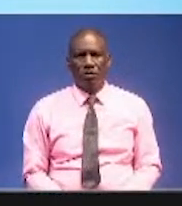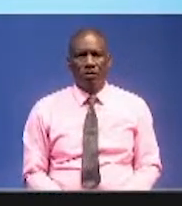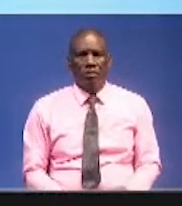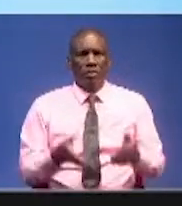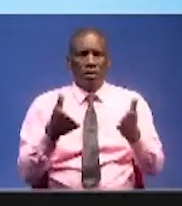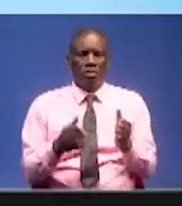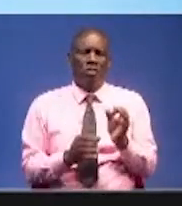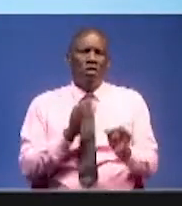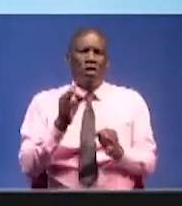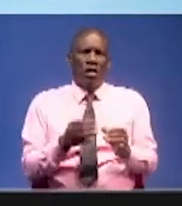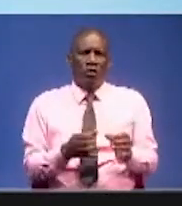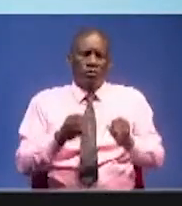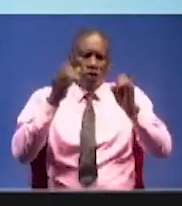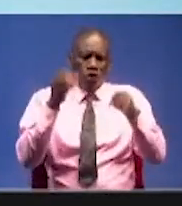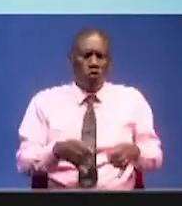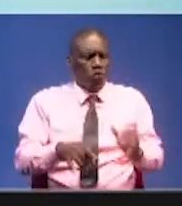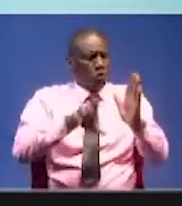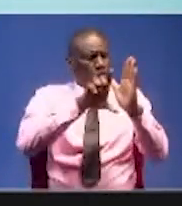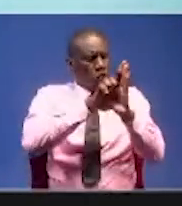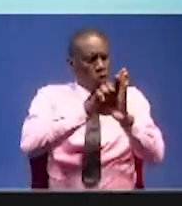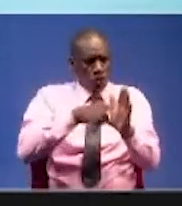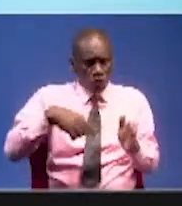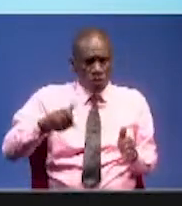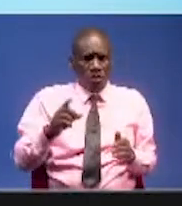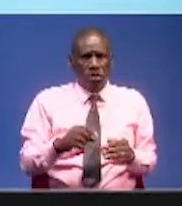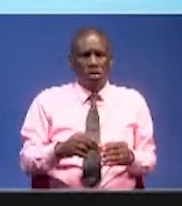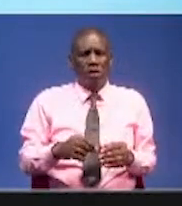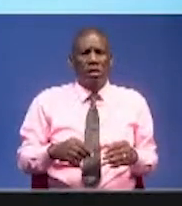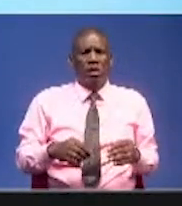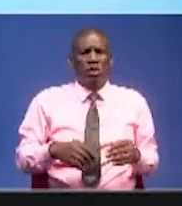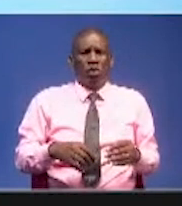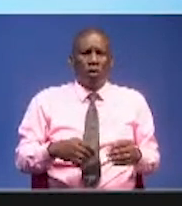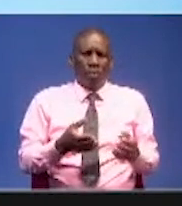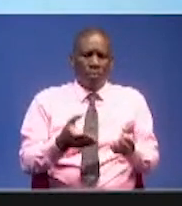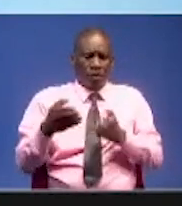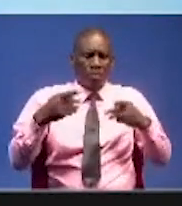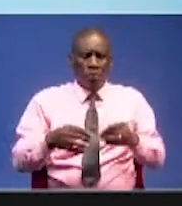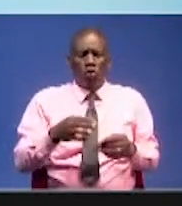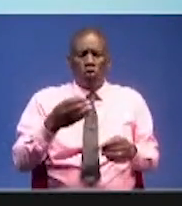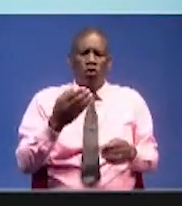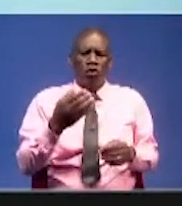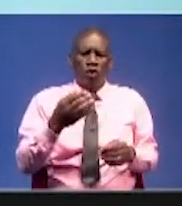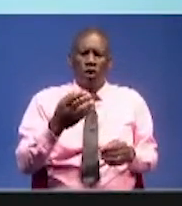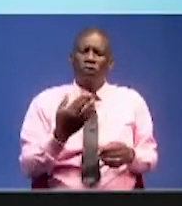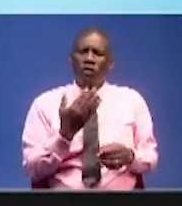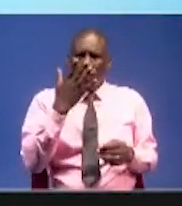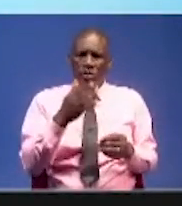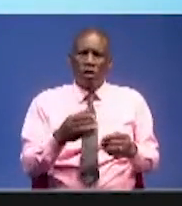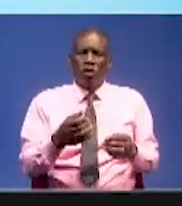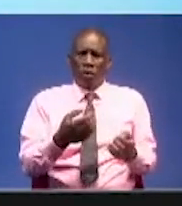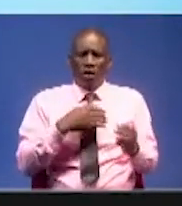Now, if a new legislative measure passes, players in the horticulture industry will be required to obtain licenses for